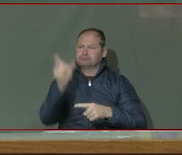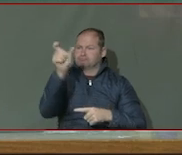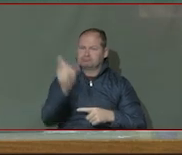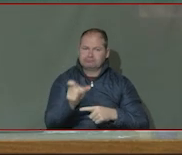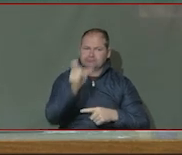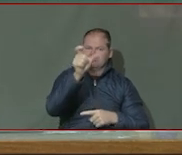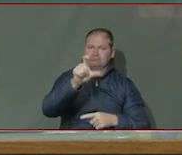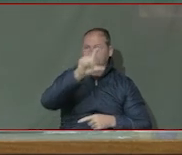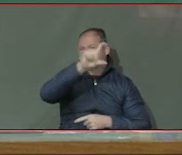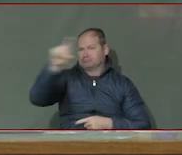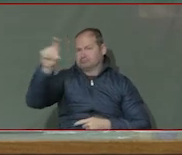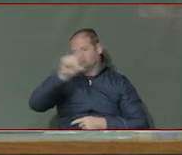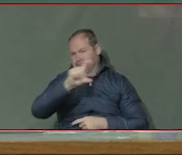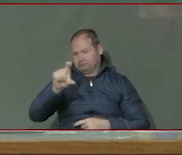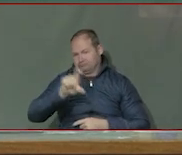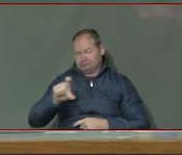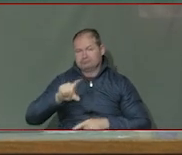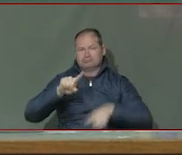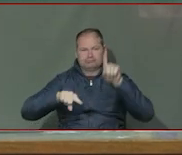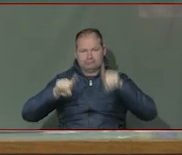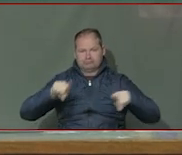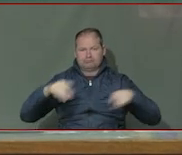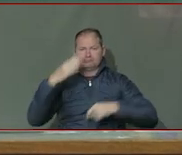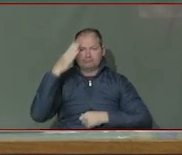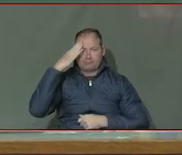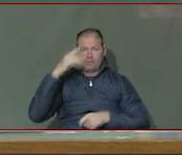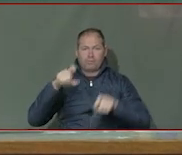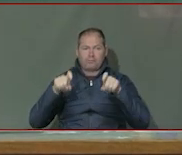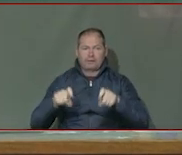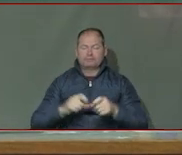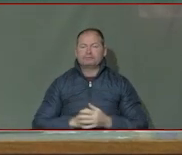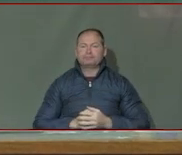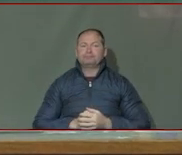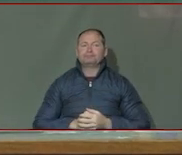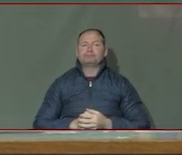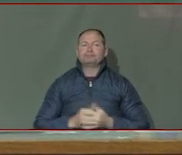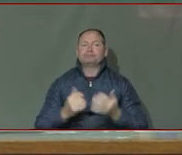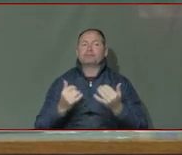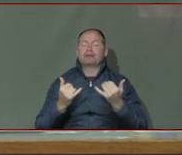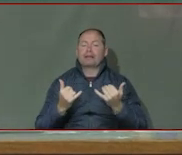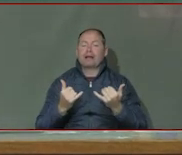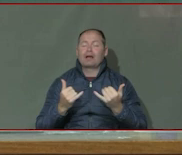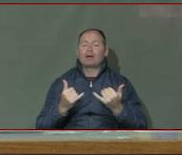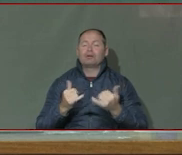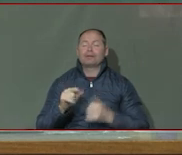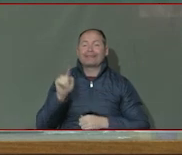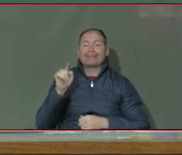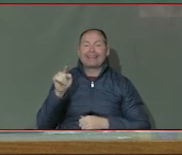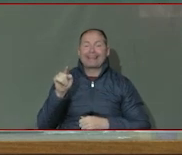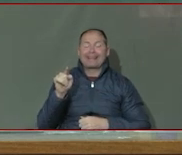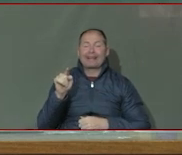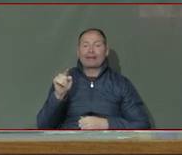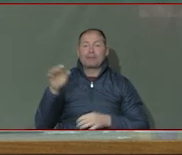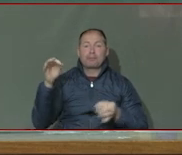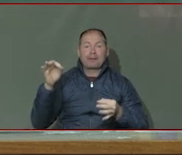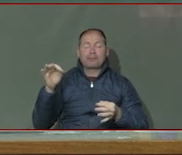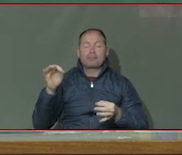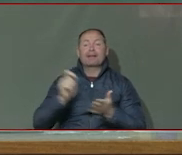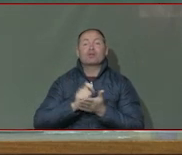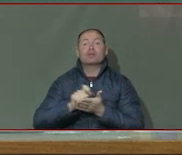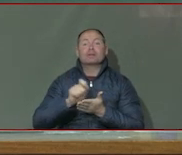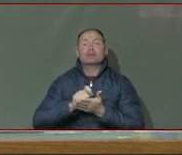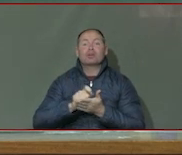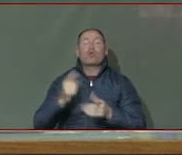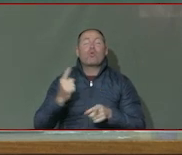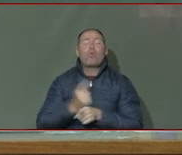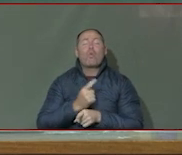Now please, on your scope, right there at the second bullet point, the word always. For each and every test, each and every